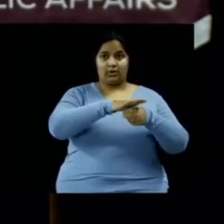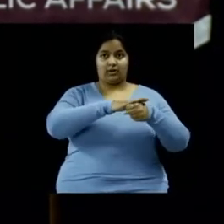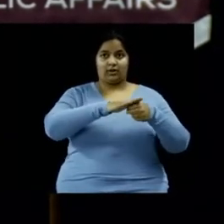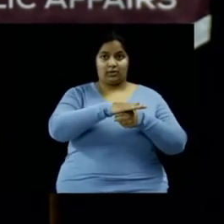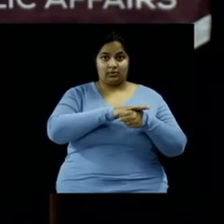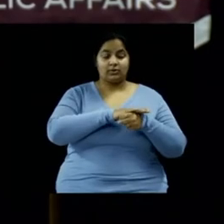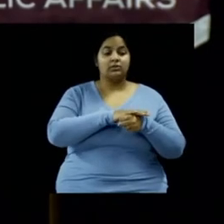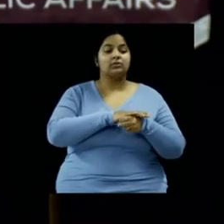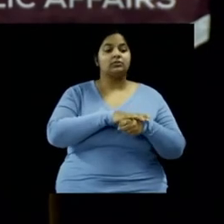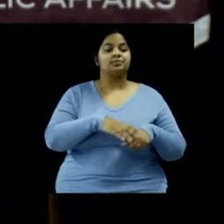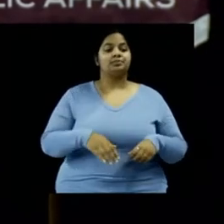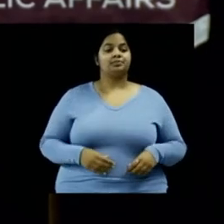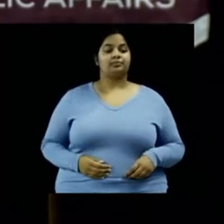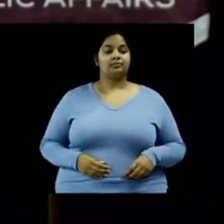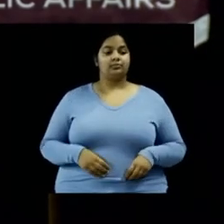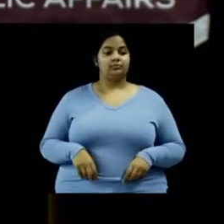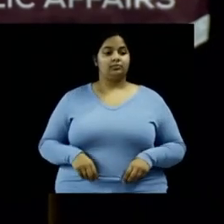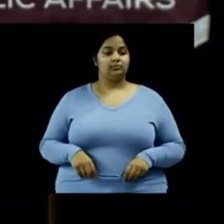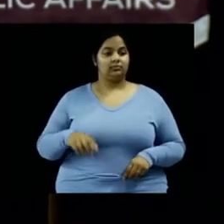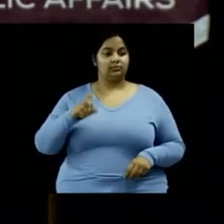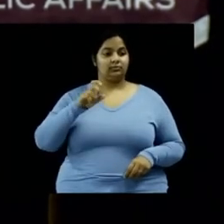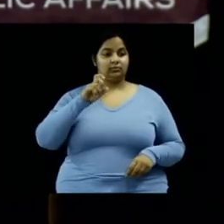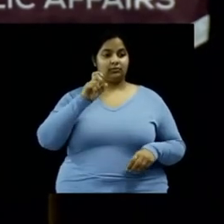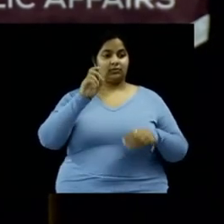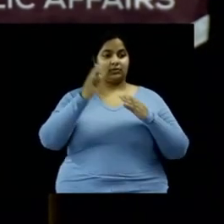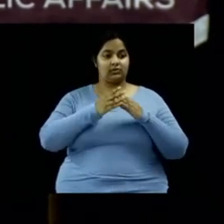Chamber, Top 40 Honor 40